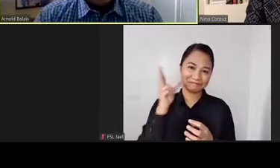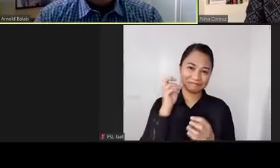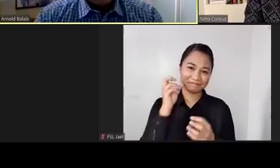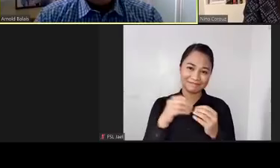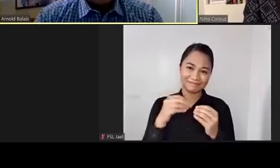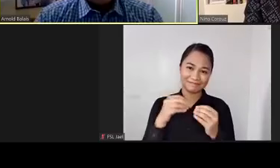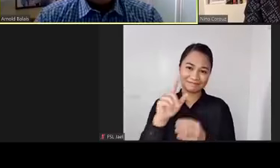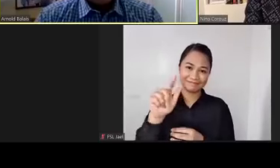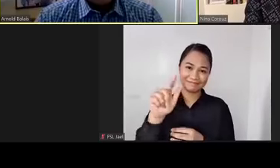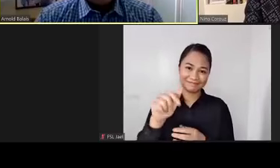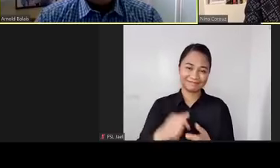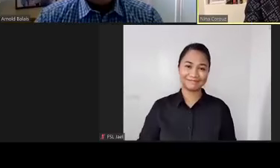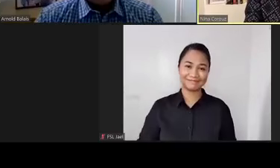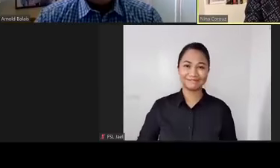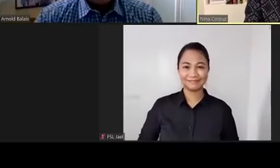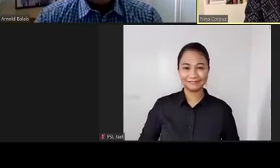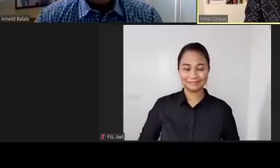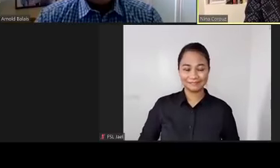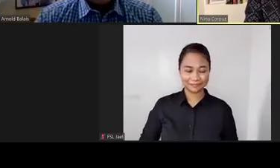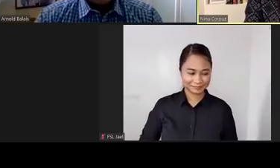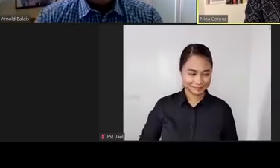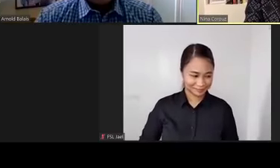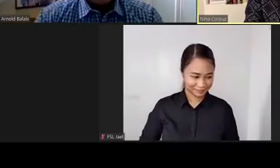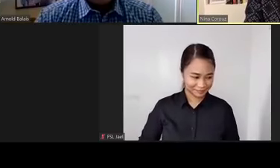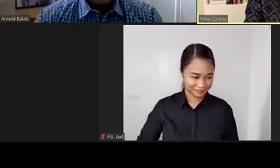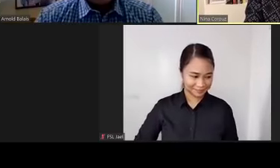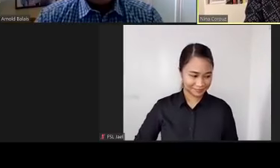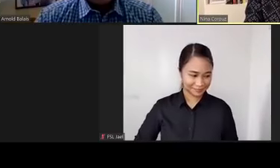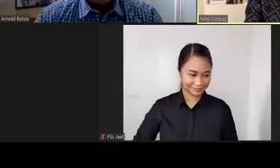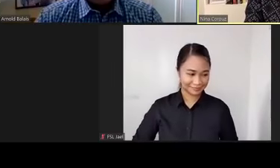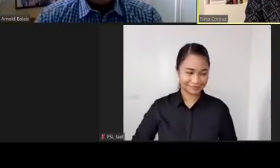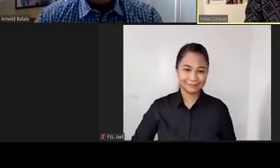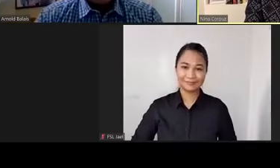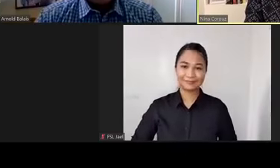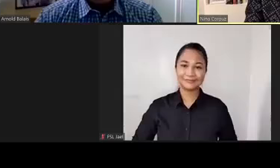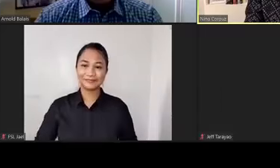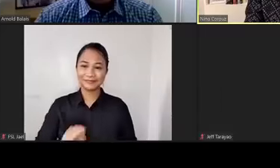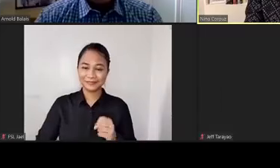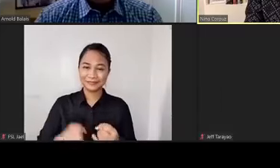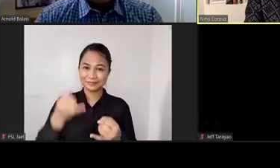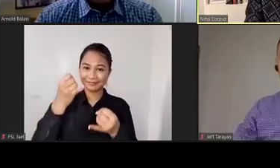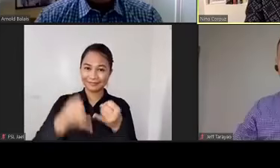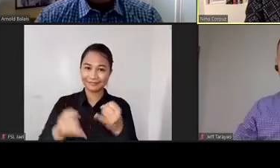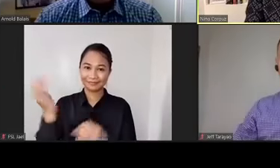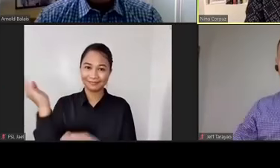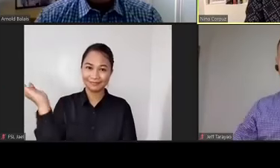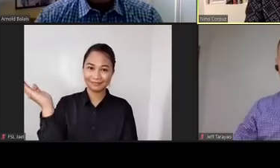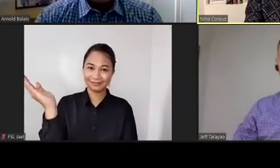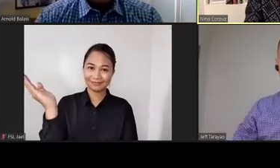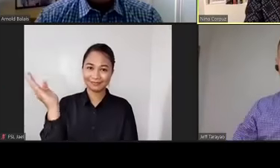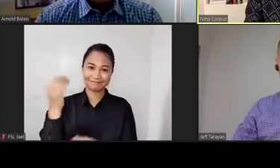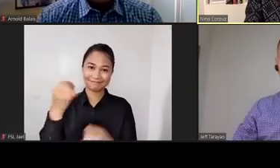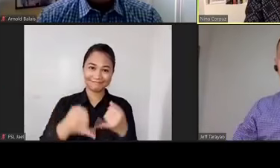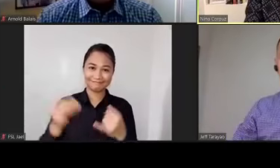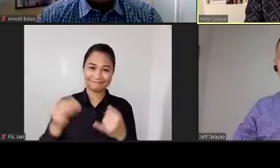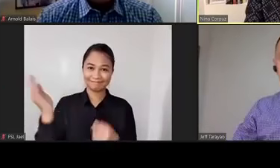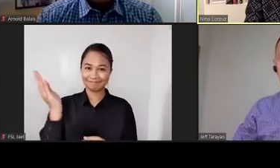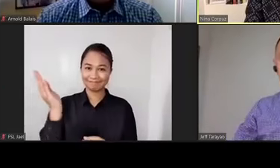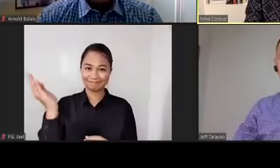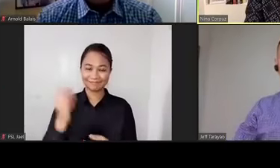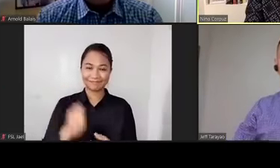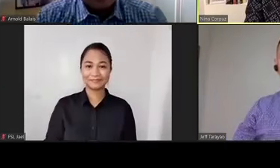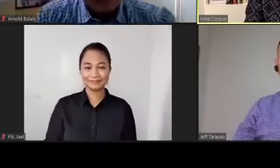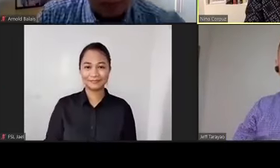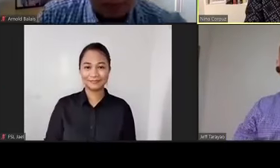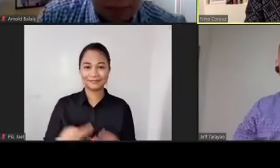and last but not the least, no? We have Mr. Jeffrey Tarayao. He's the president of One